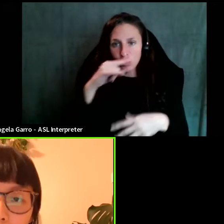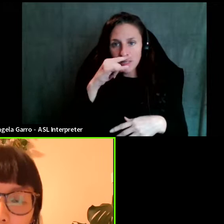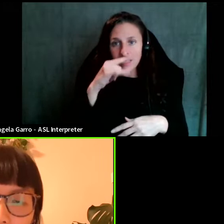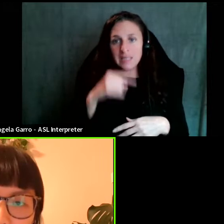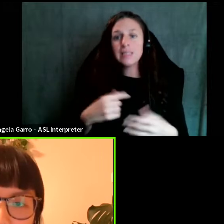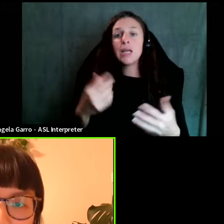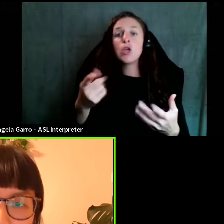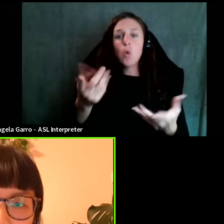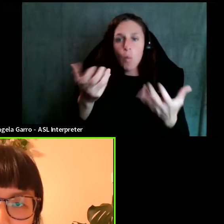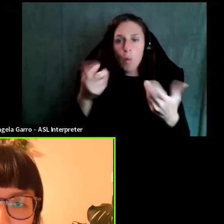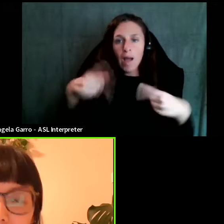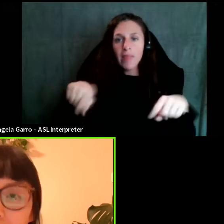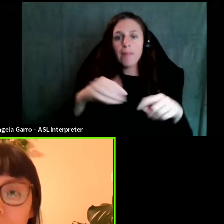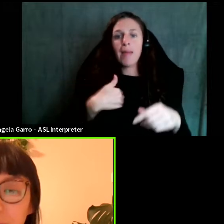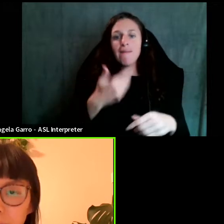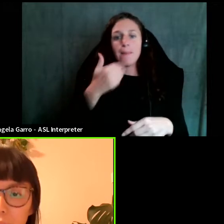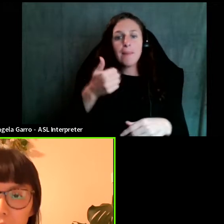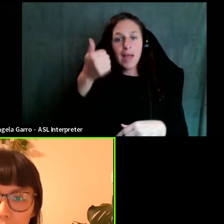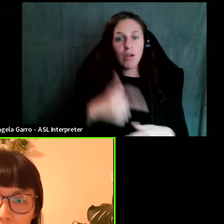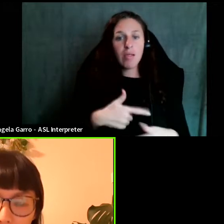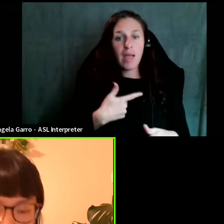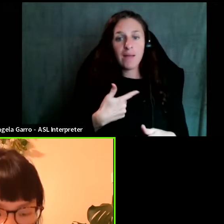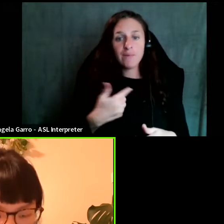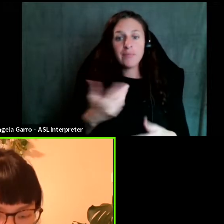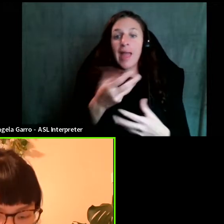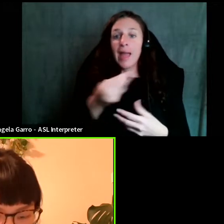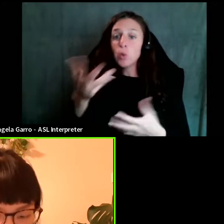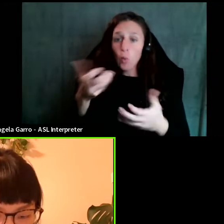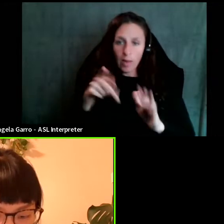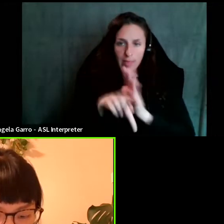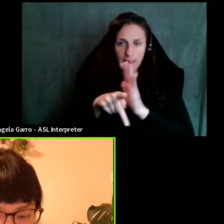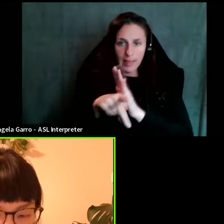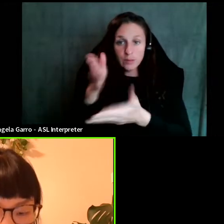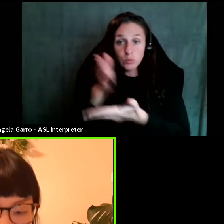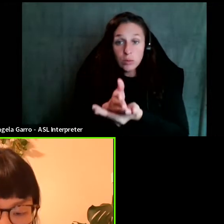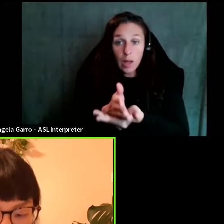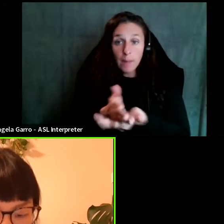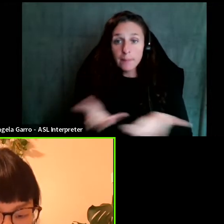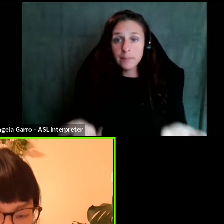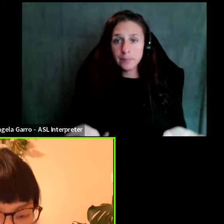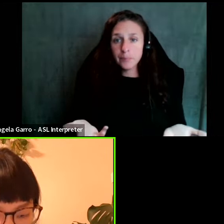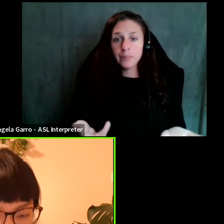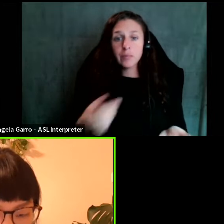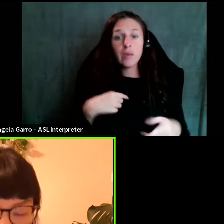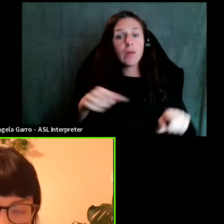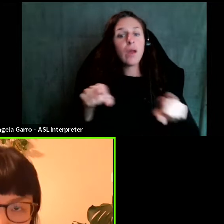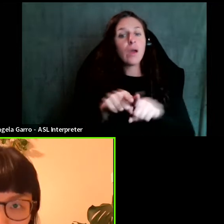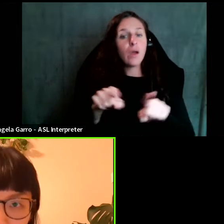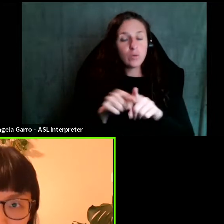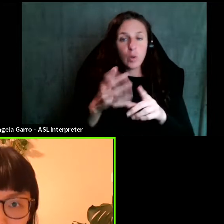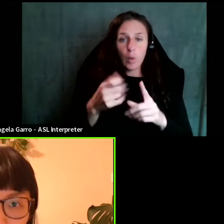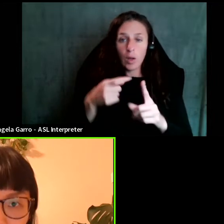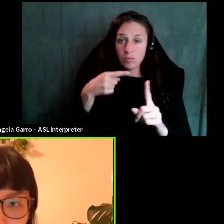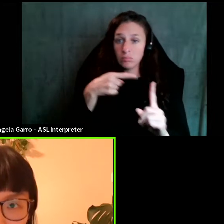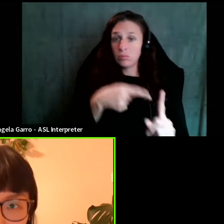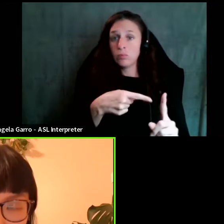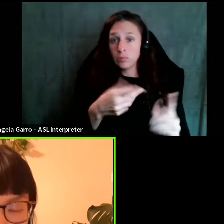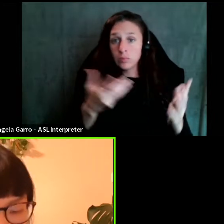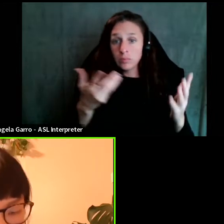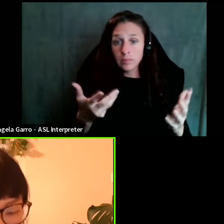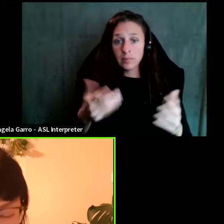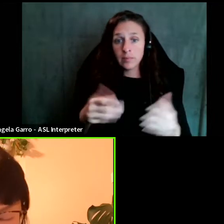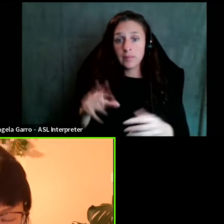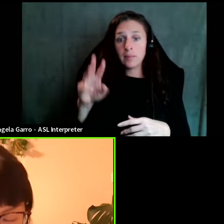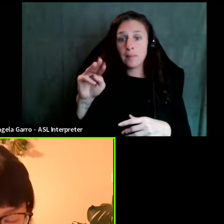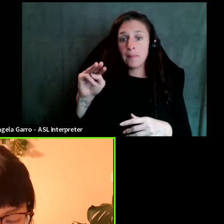them to have better lives, and you want the killing to stop. I also want to point out that Mike Dunn from